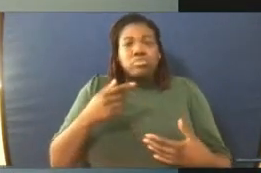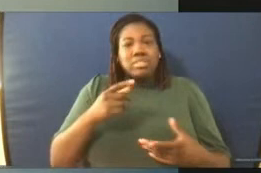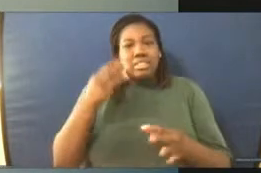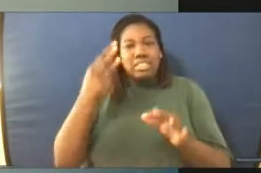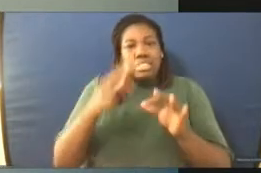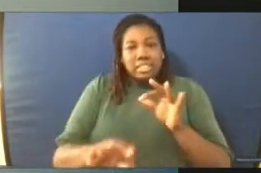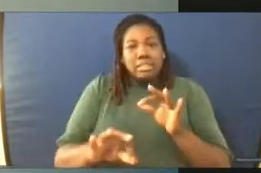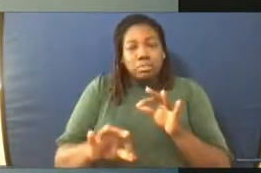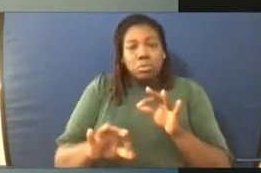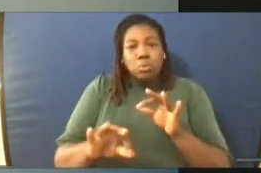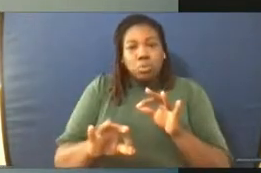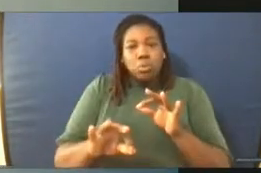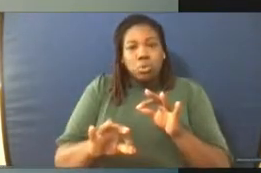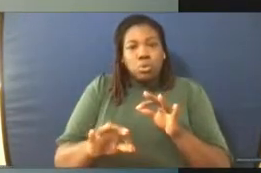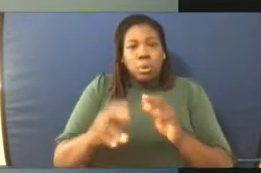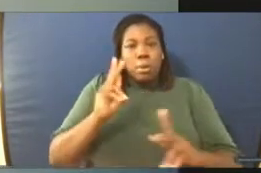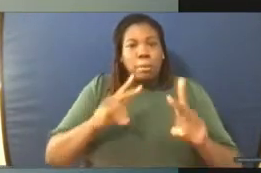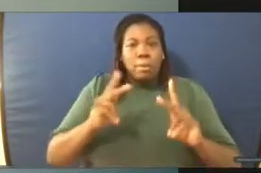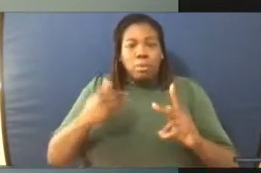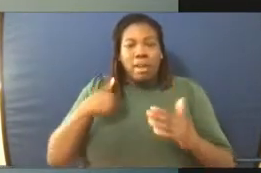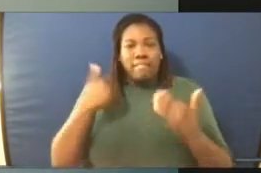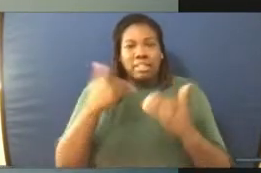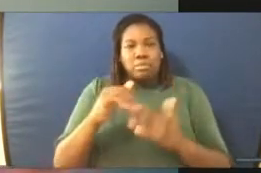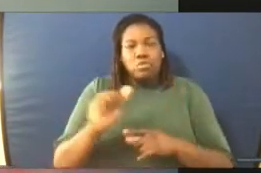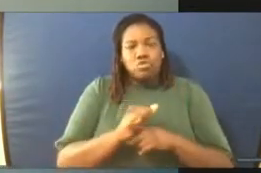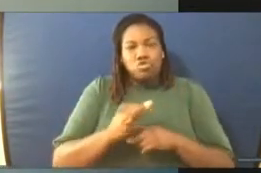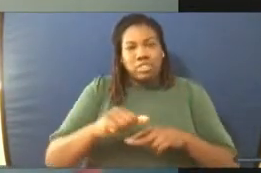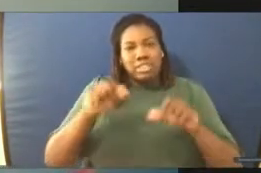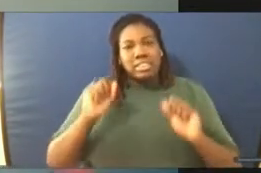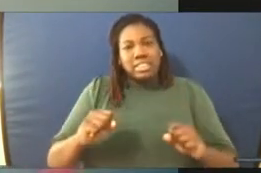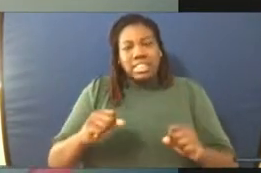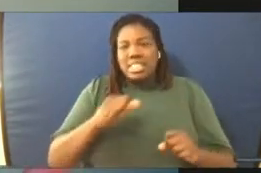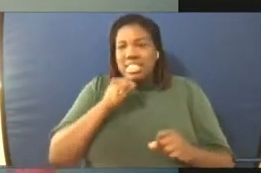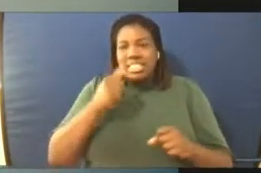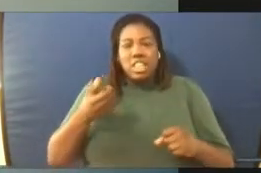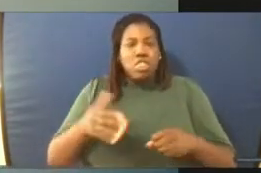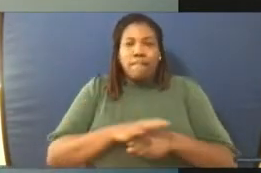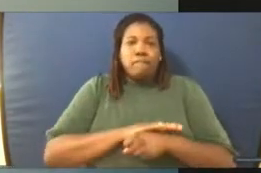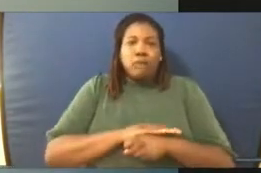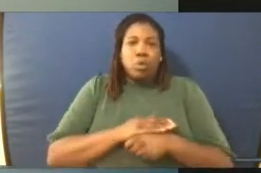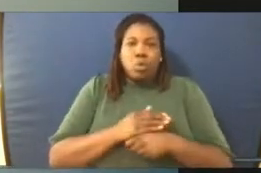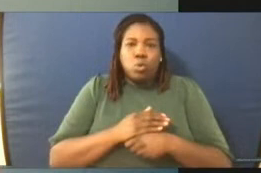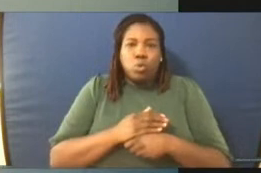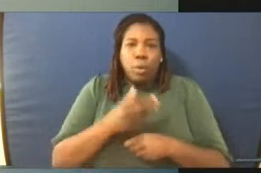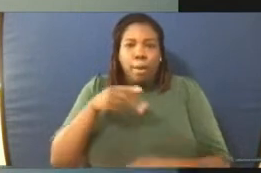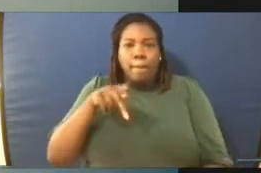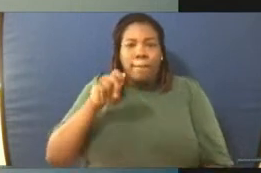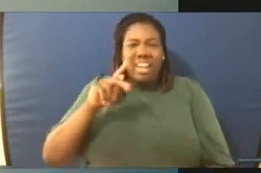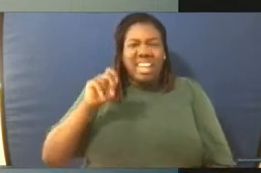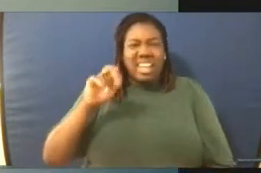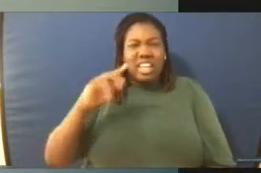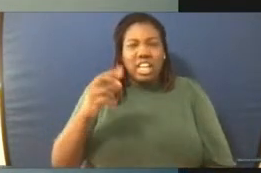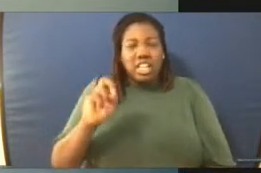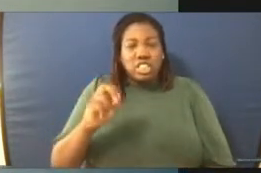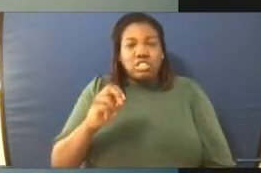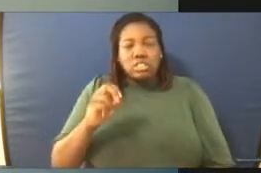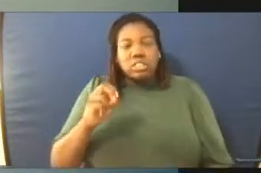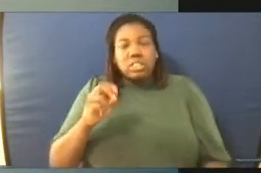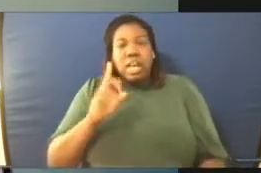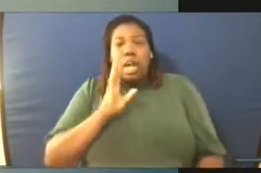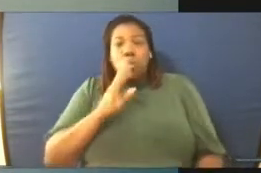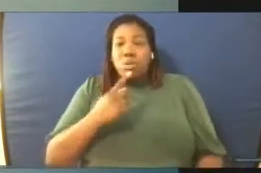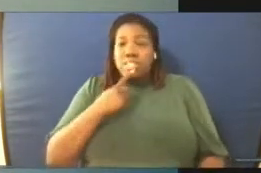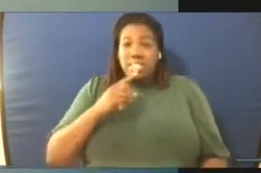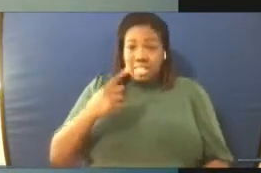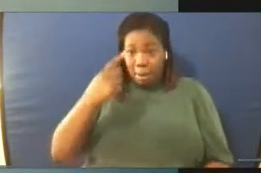that people with limited training could do it. It's not the full package, right? And similarly, I would say that mental health first aid